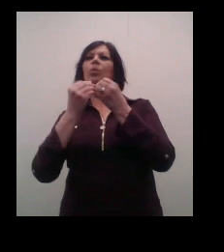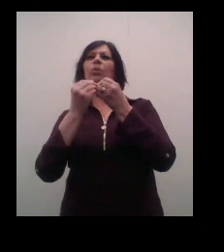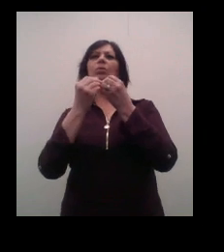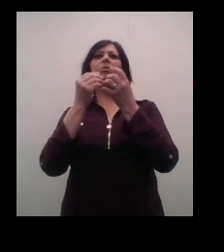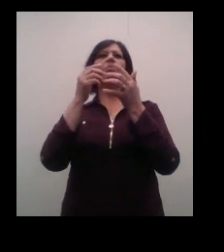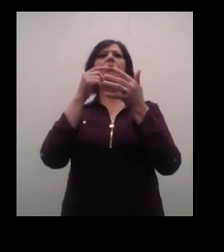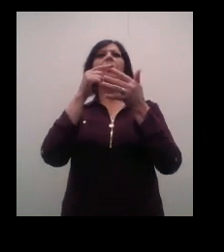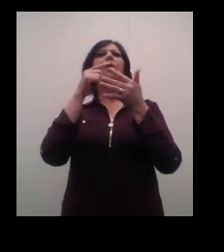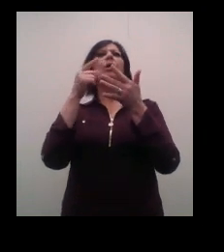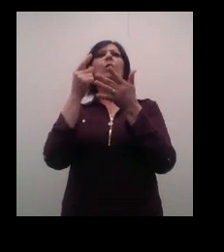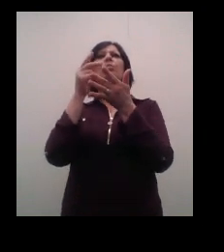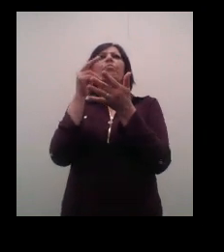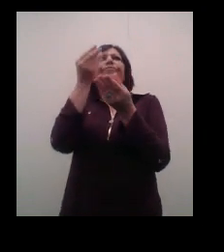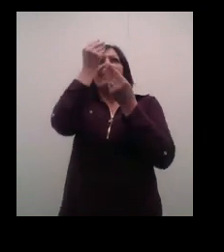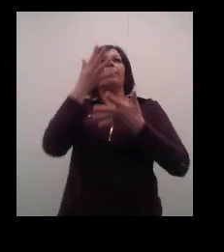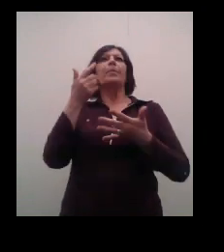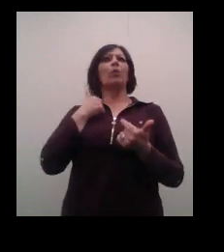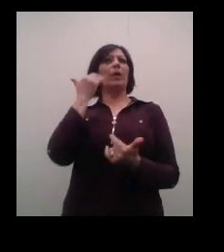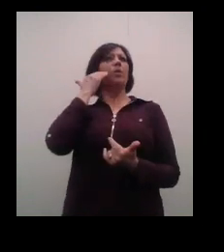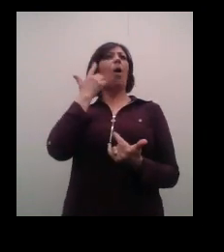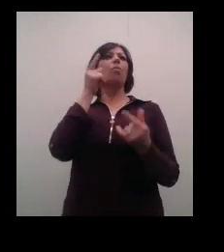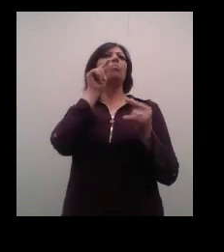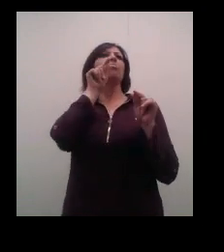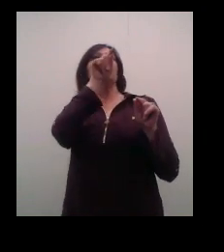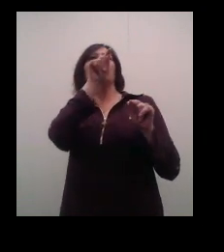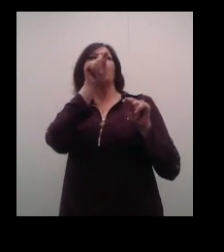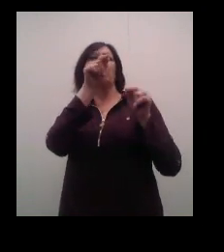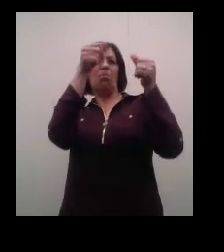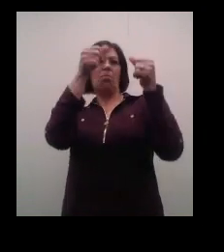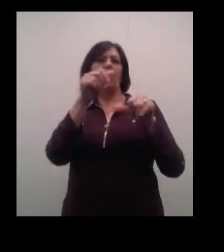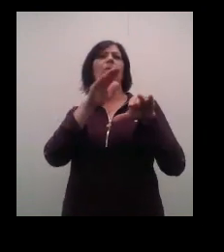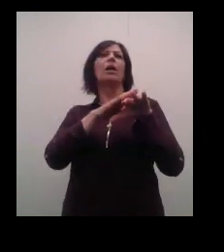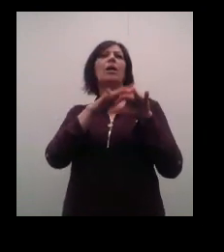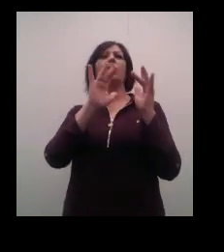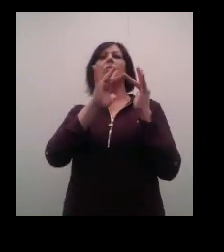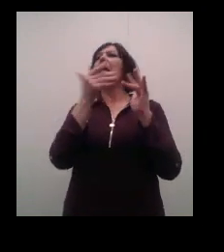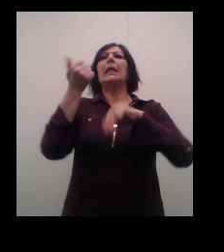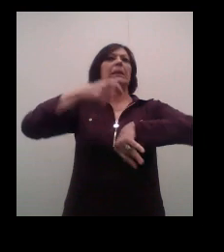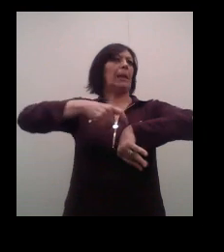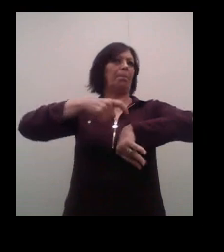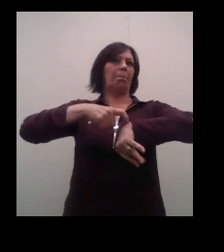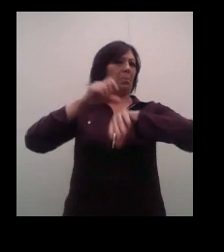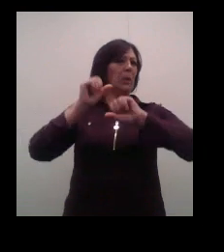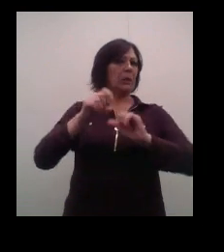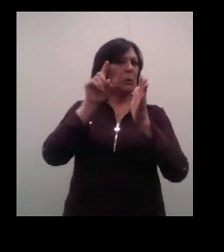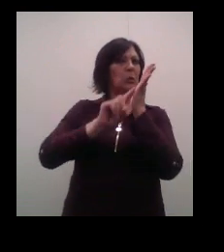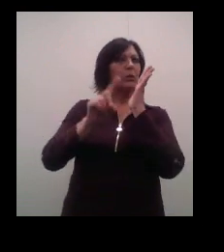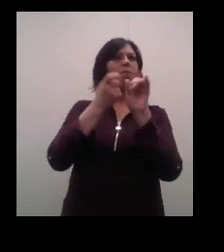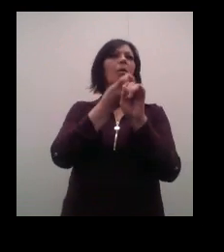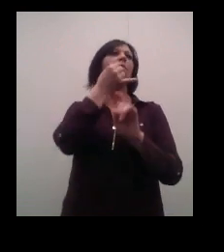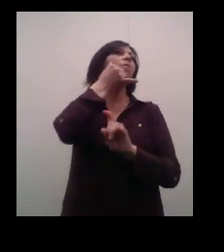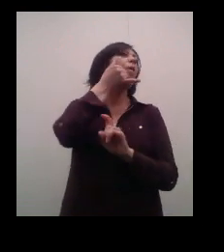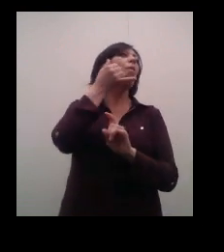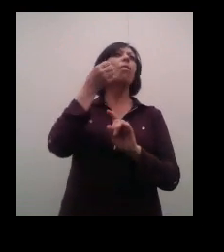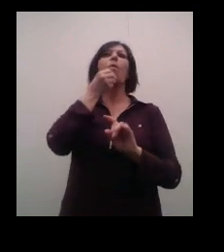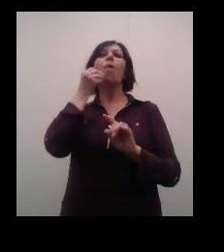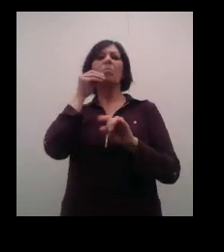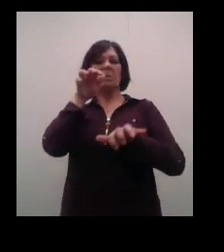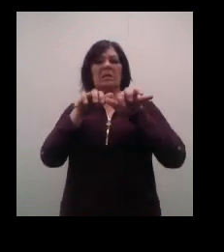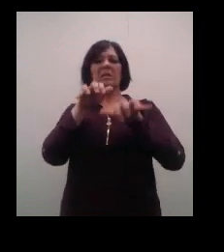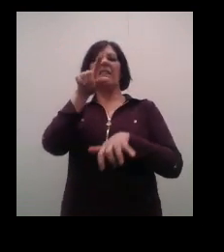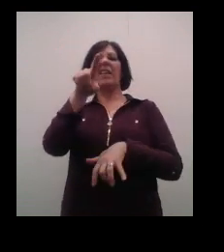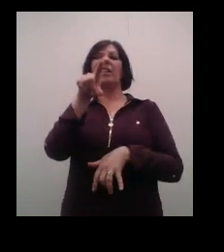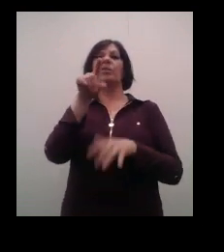latest that we're aware of. So please go to that, and you can do that at any time from your phone or from home by just typing in